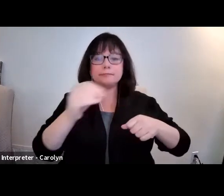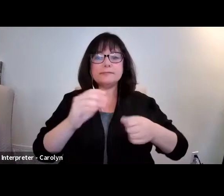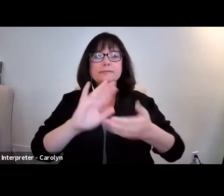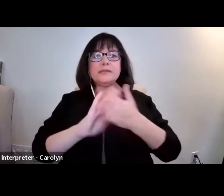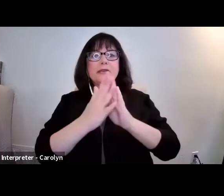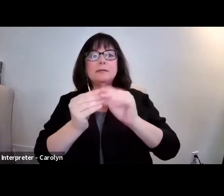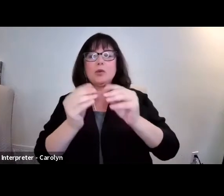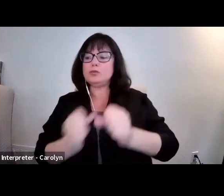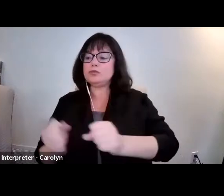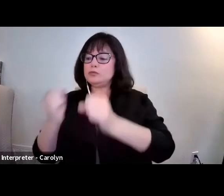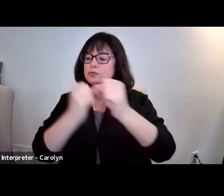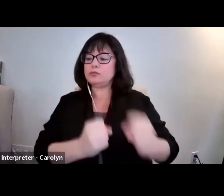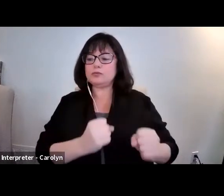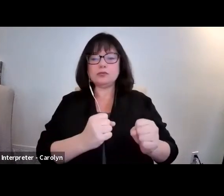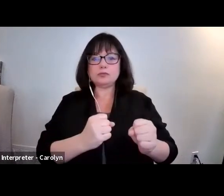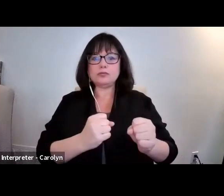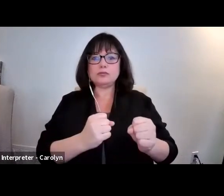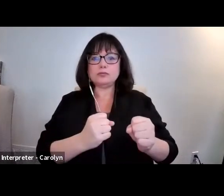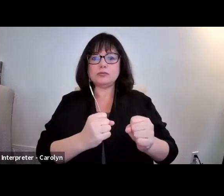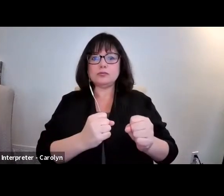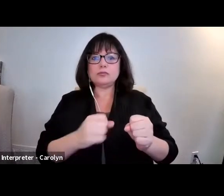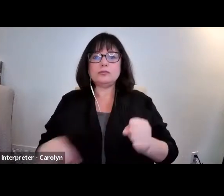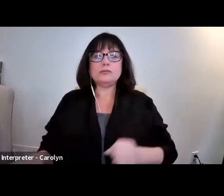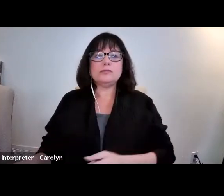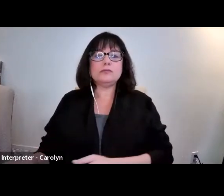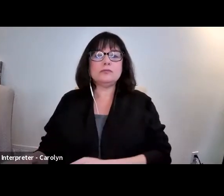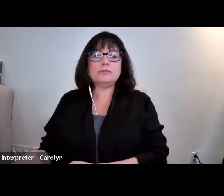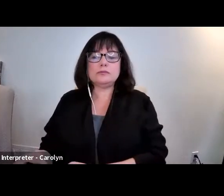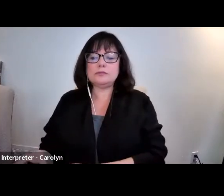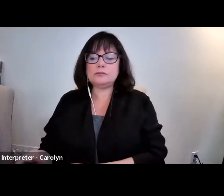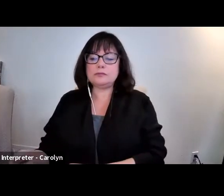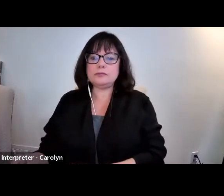also welcomed Professor Carl James as a Senior